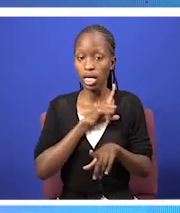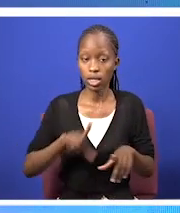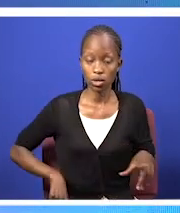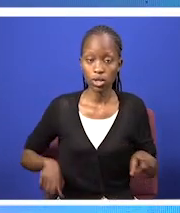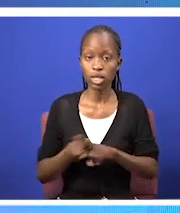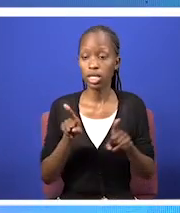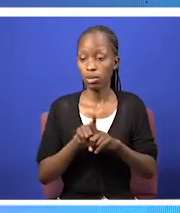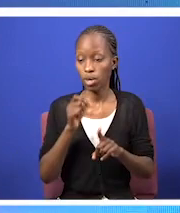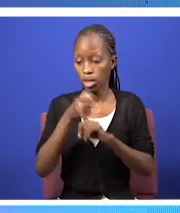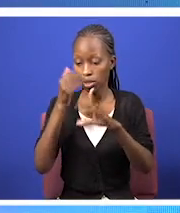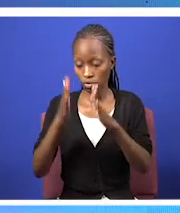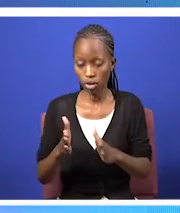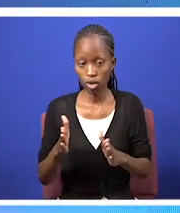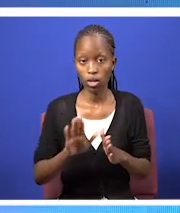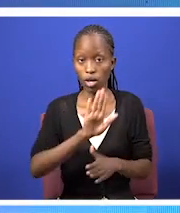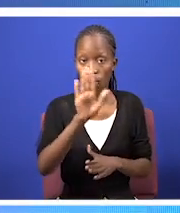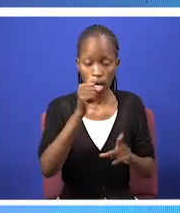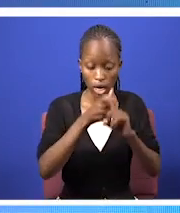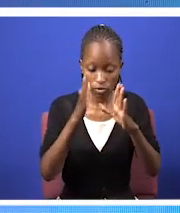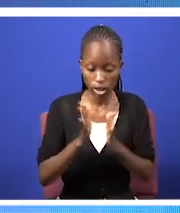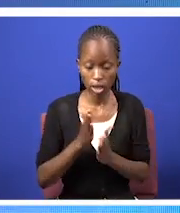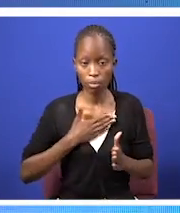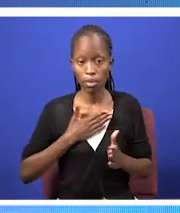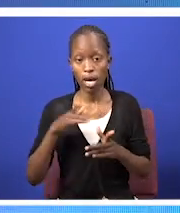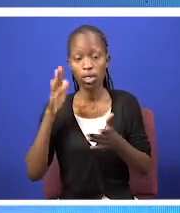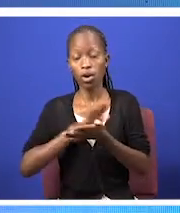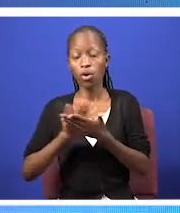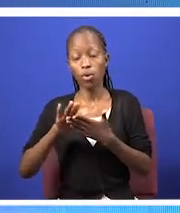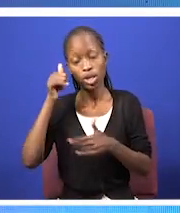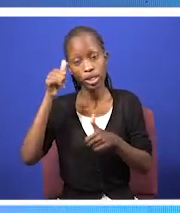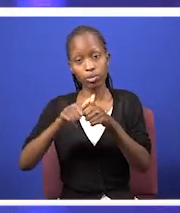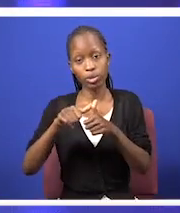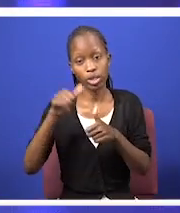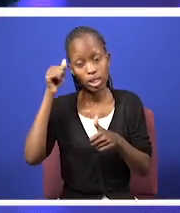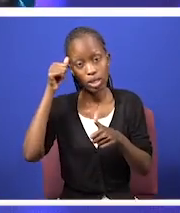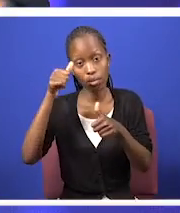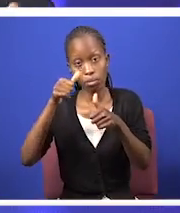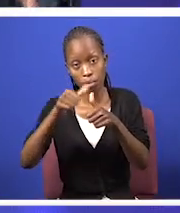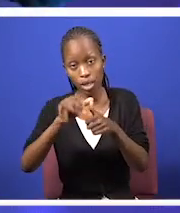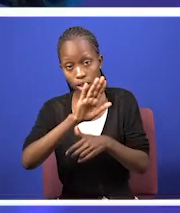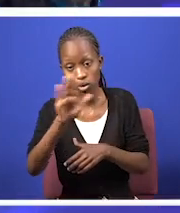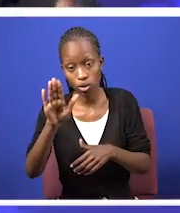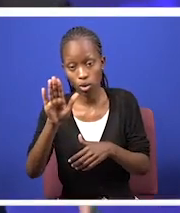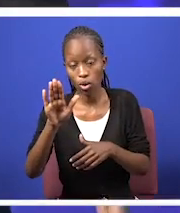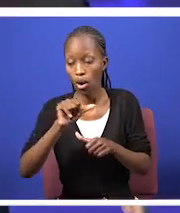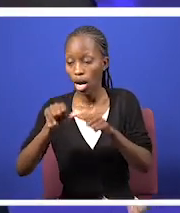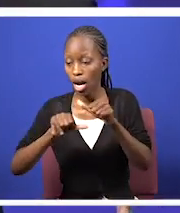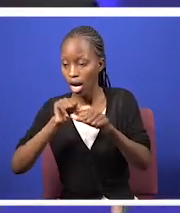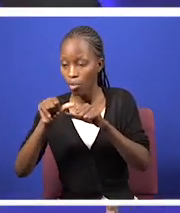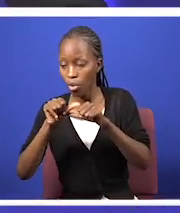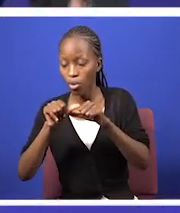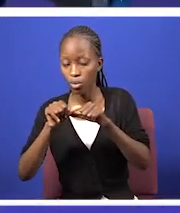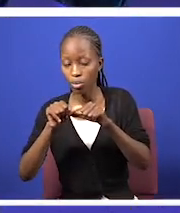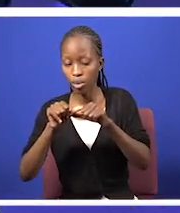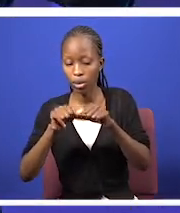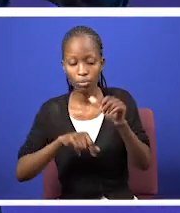And as our advocate, your advocate and mine, he reminds you of the parameters of the law.